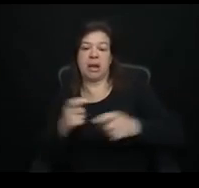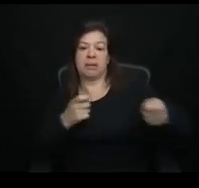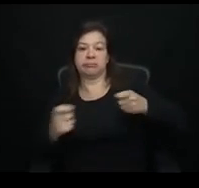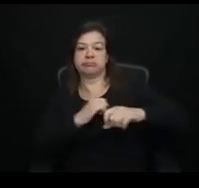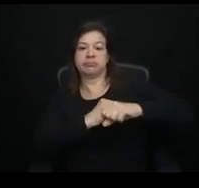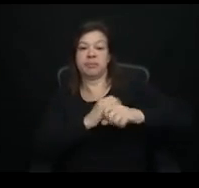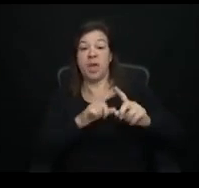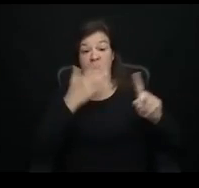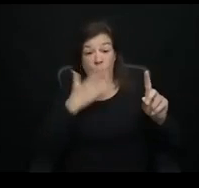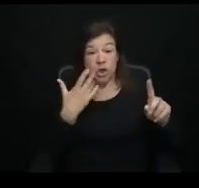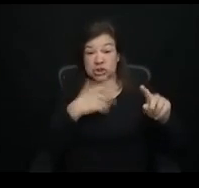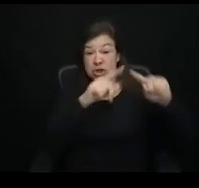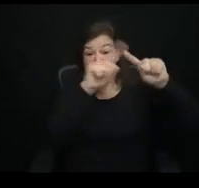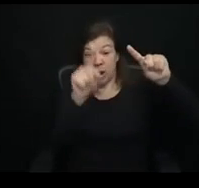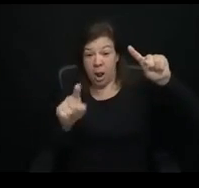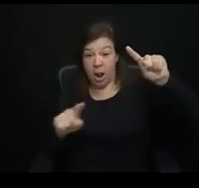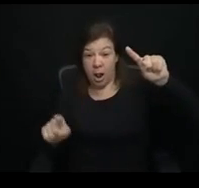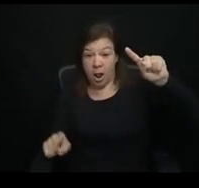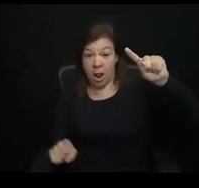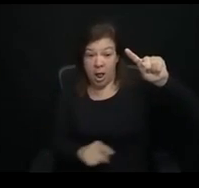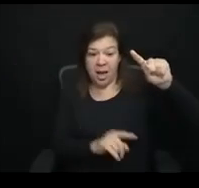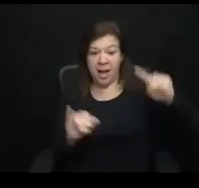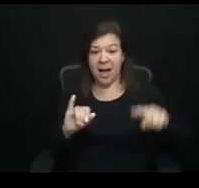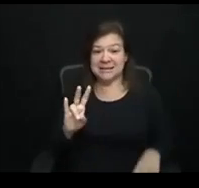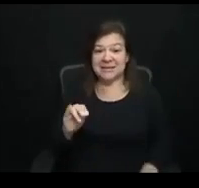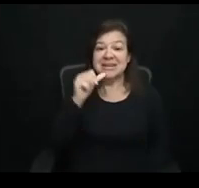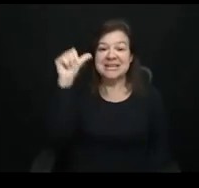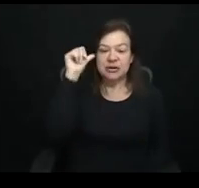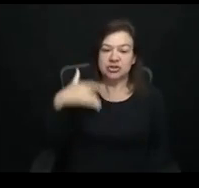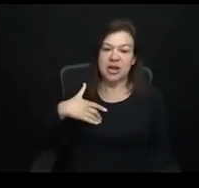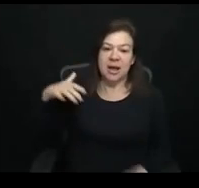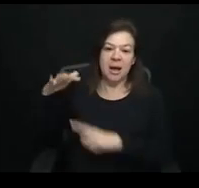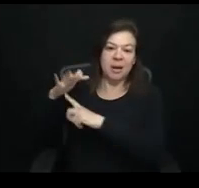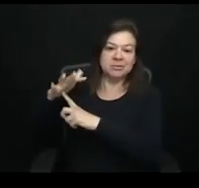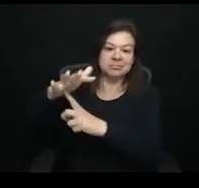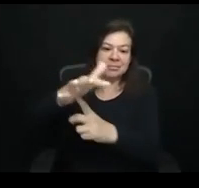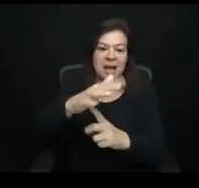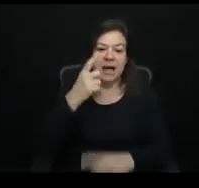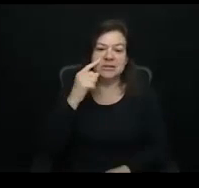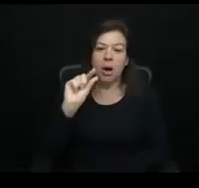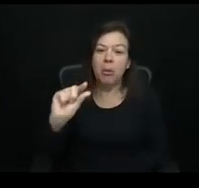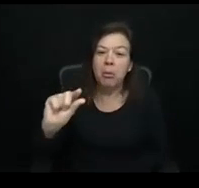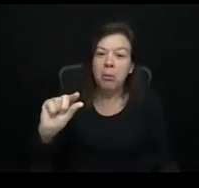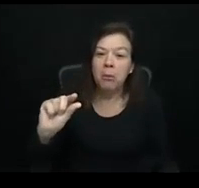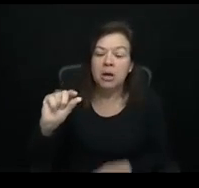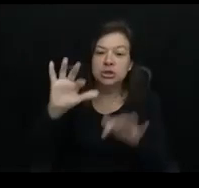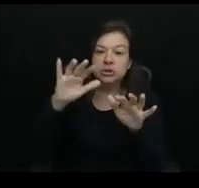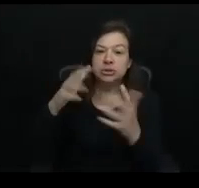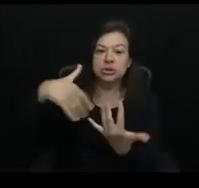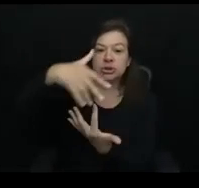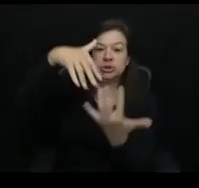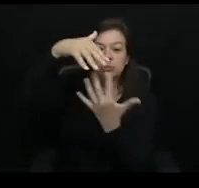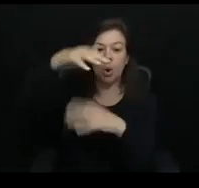good all the way down into the I-70 corridor. Yesterday when I flew, I saw one smoke up here on top of a cliff that we have not put people